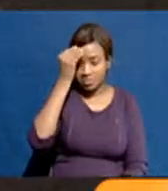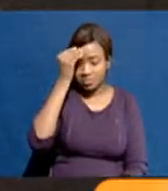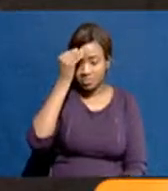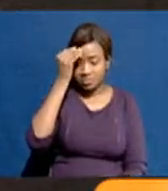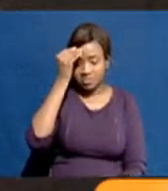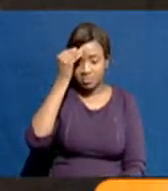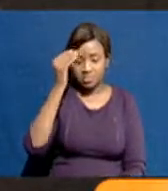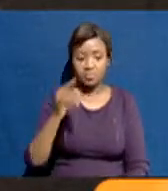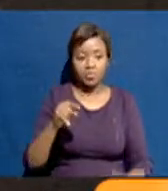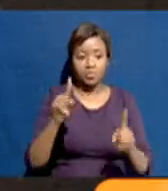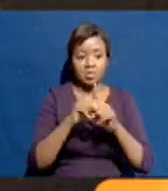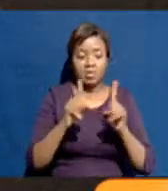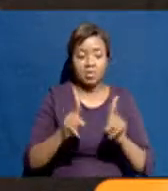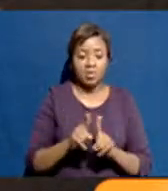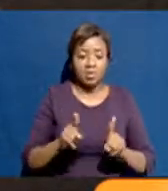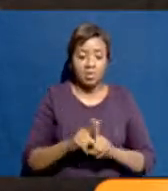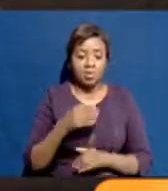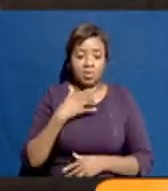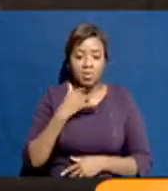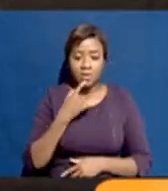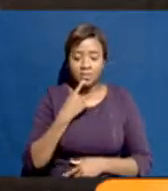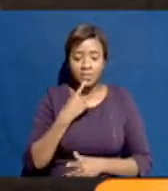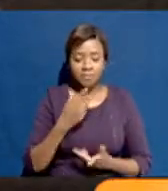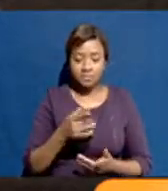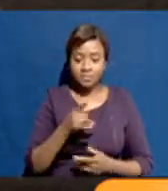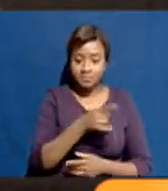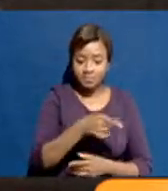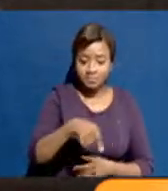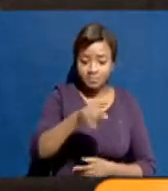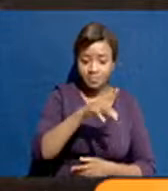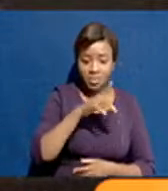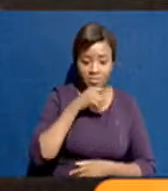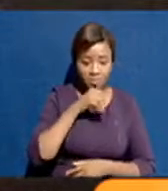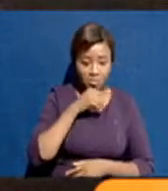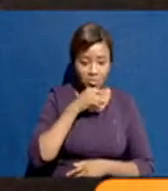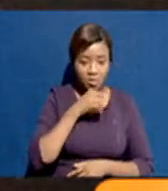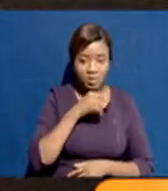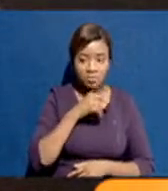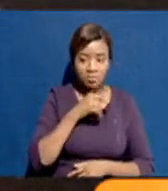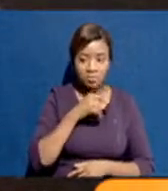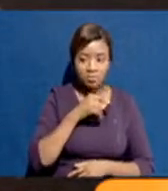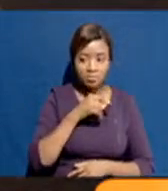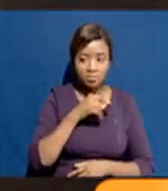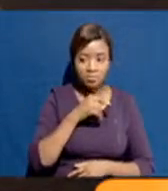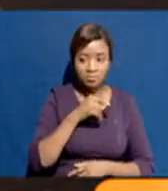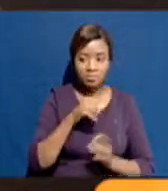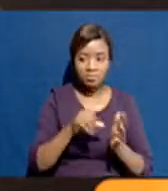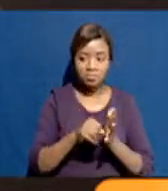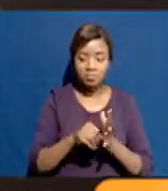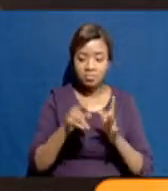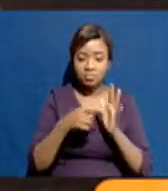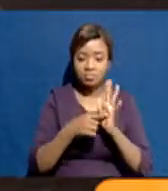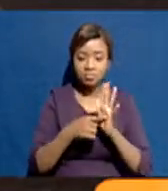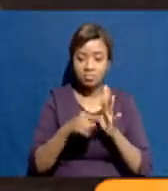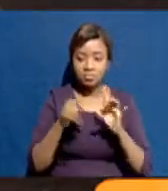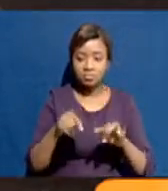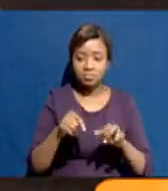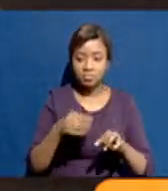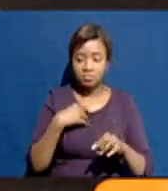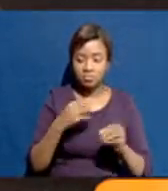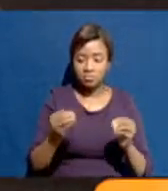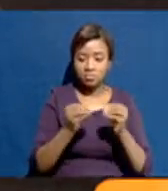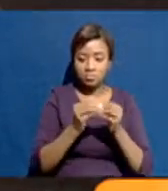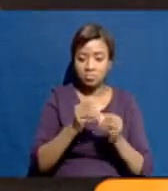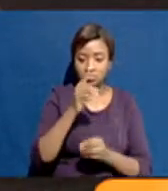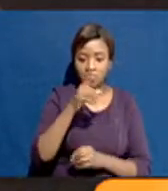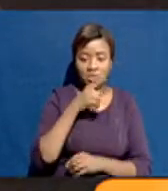Okay. But I also want to say that even for the boys, this challenge flows over. Today we met a teen father,